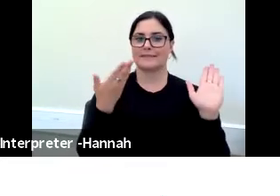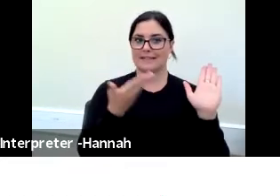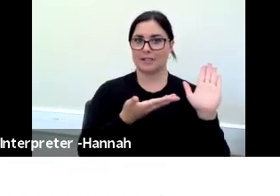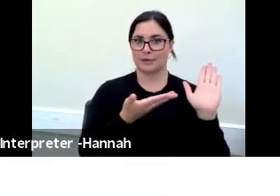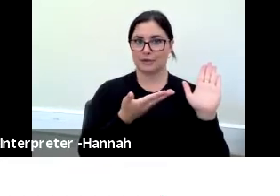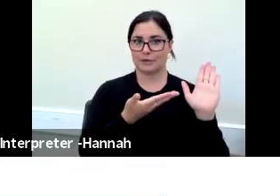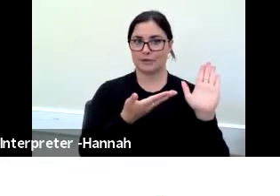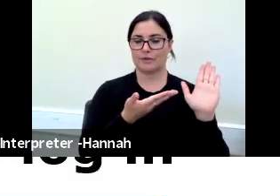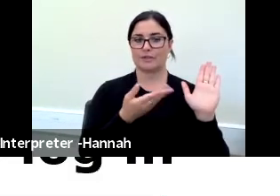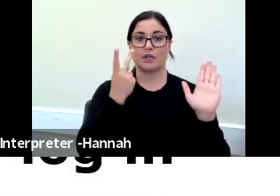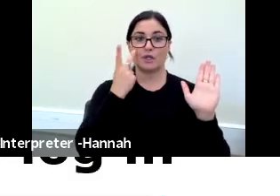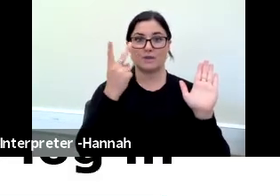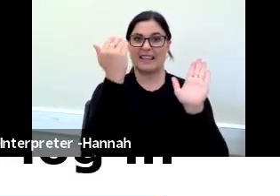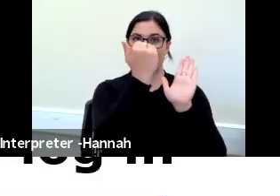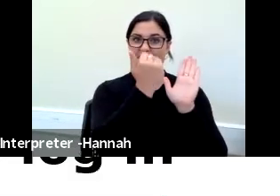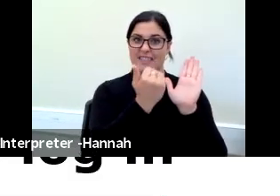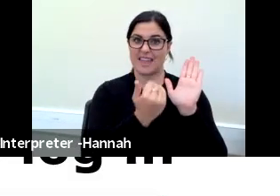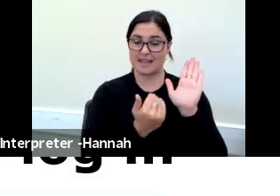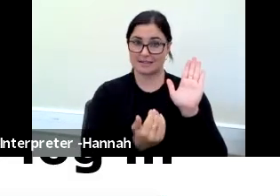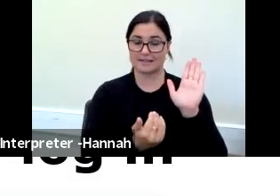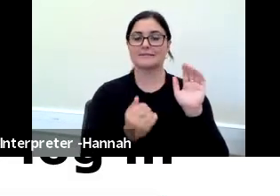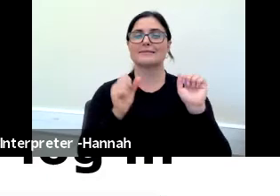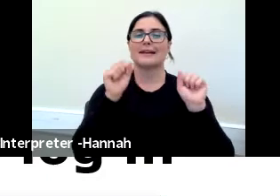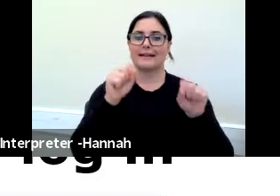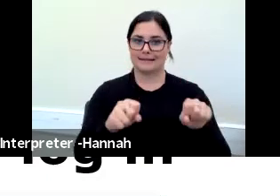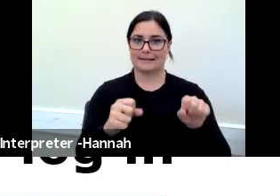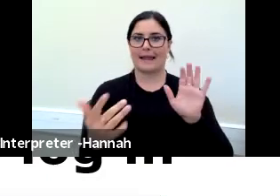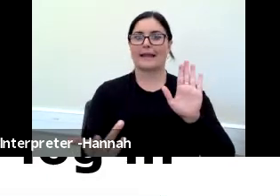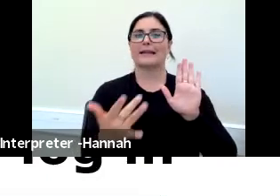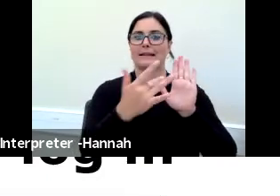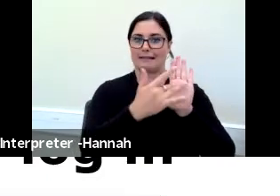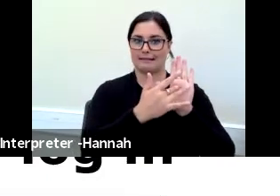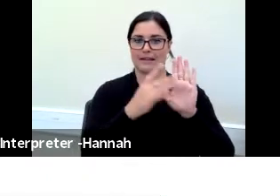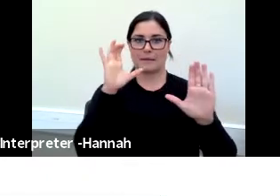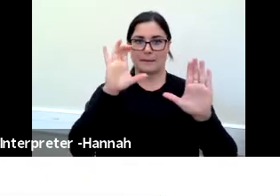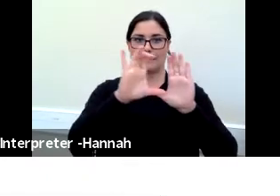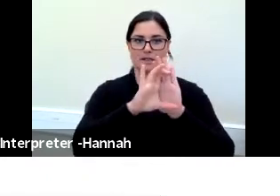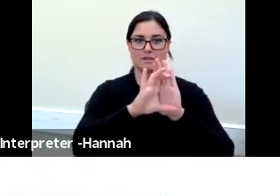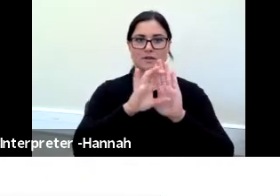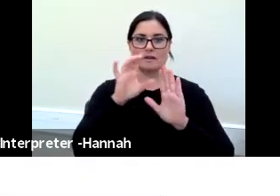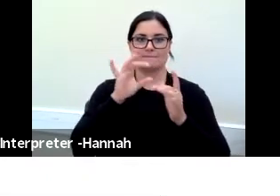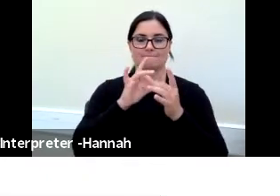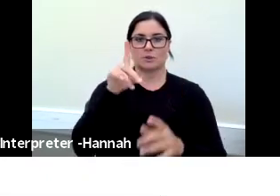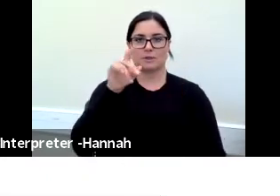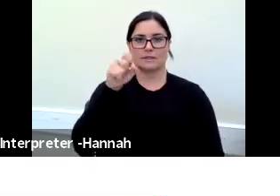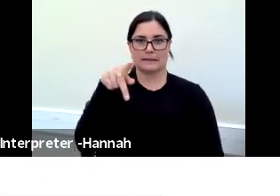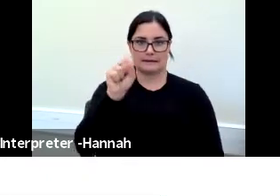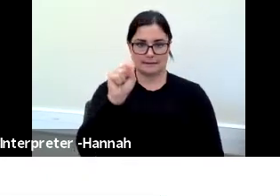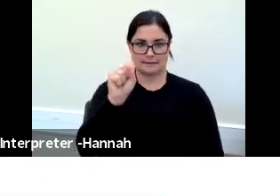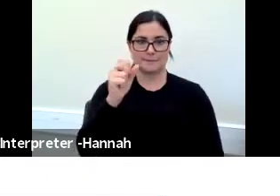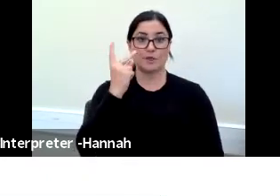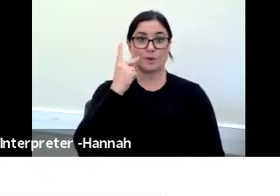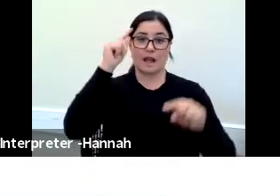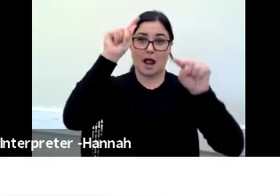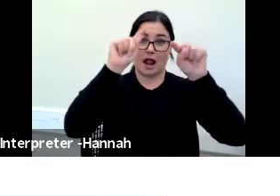you see, your email, Canvas, Web Advisor. Go ahead to the next one, please. So you'll see at the bottom, it